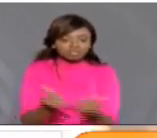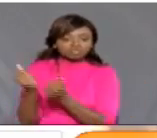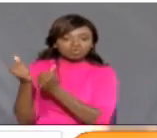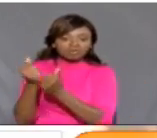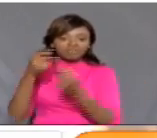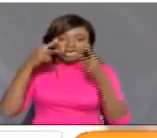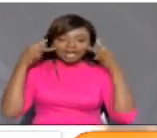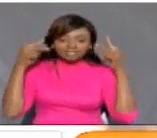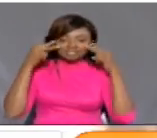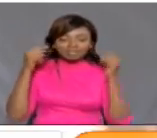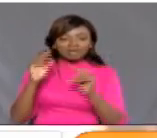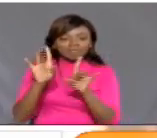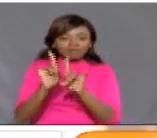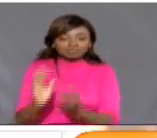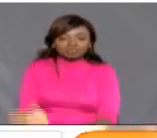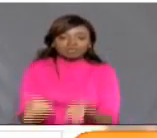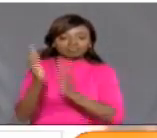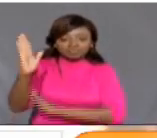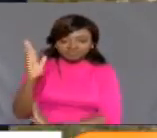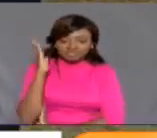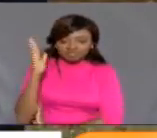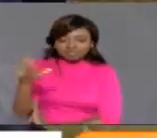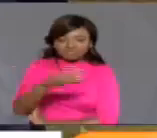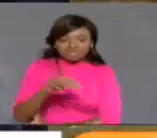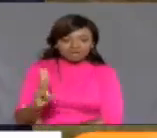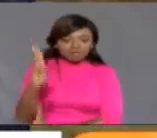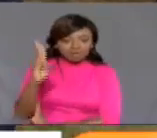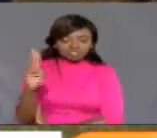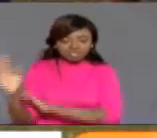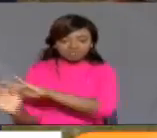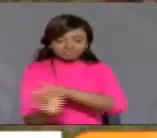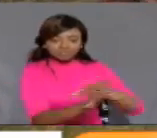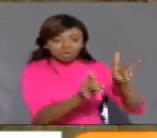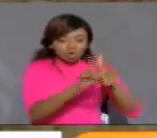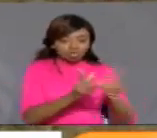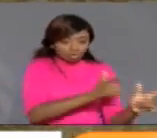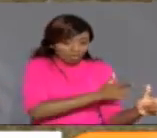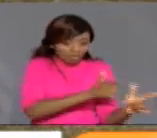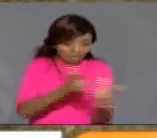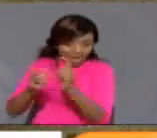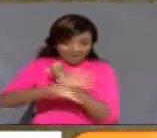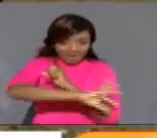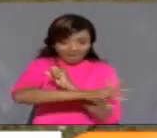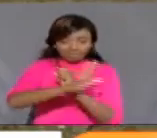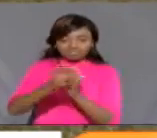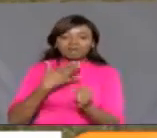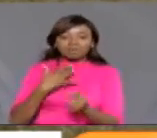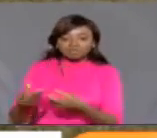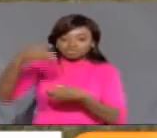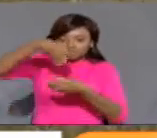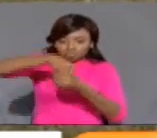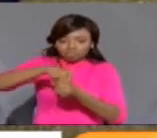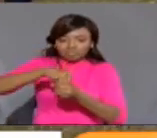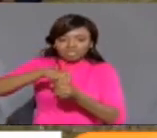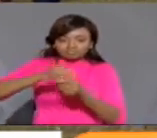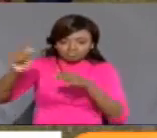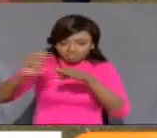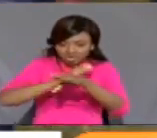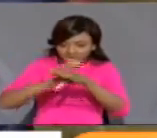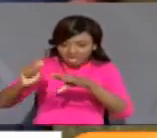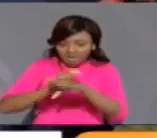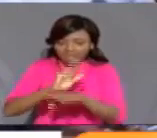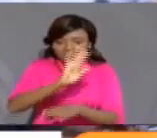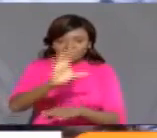maneno ya usalama katika Wajir. Mandera County has also resolved to include anti-terrorism studies in its